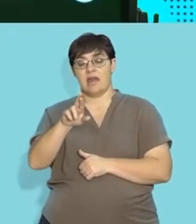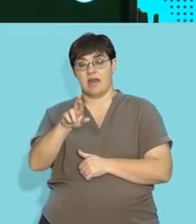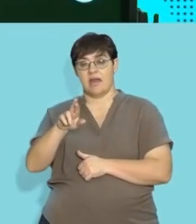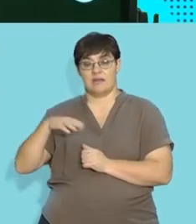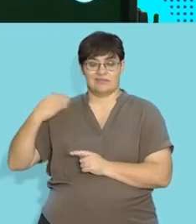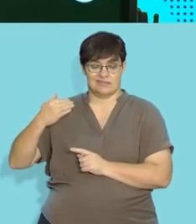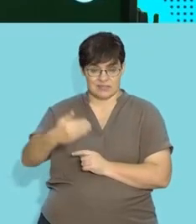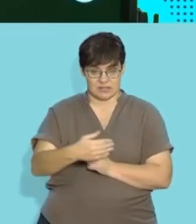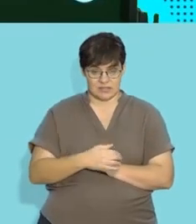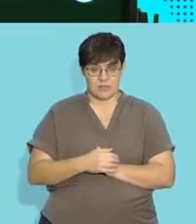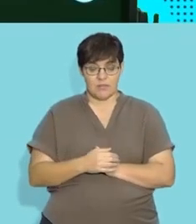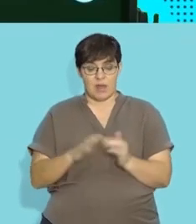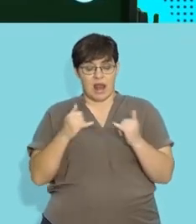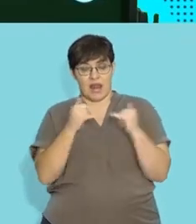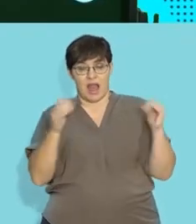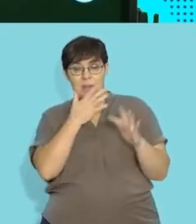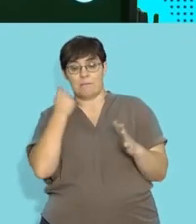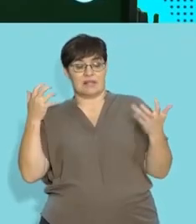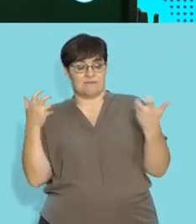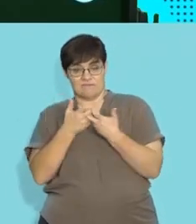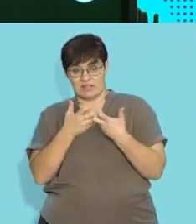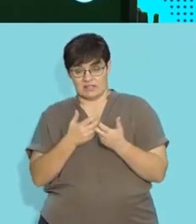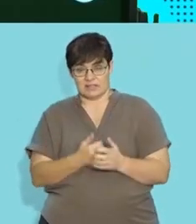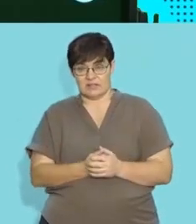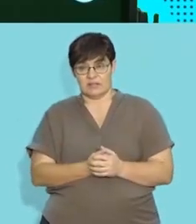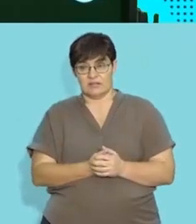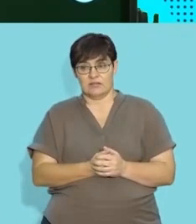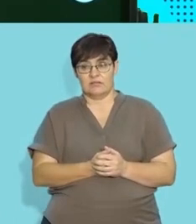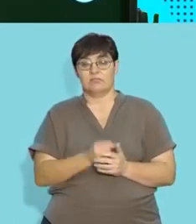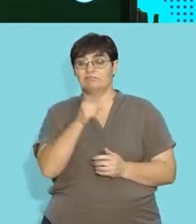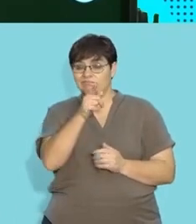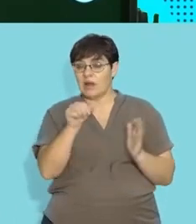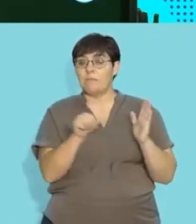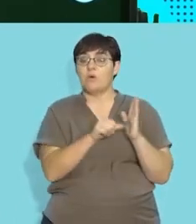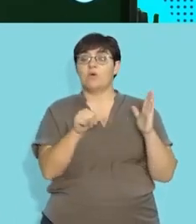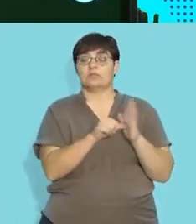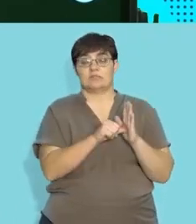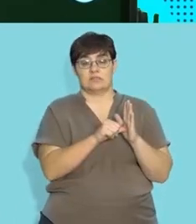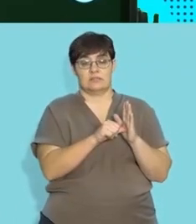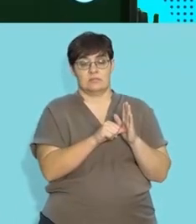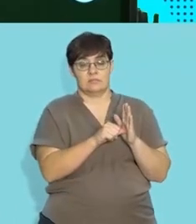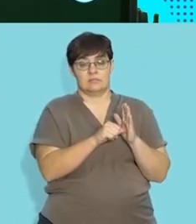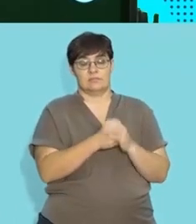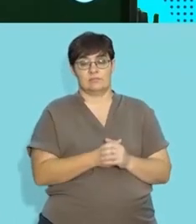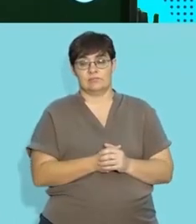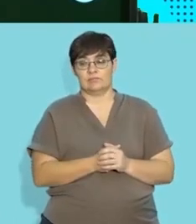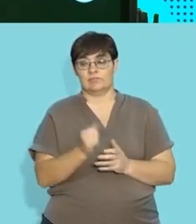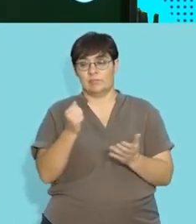But when you draw the line of best fit, it's very